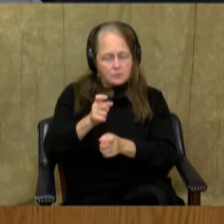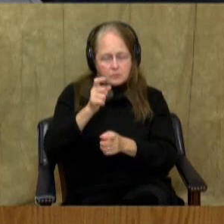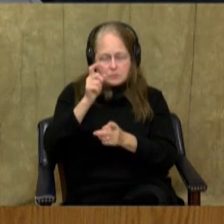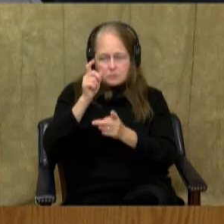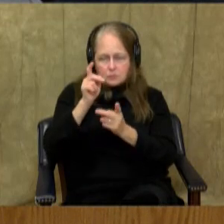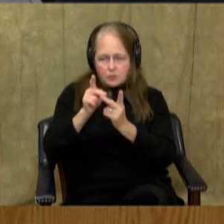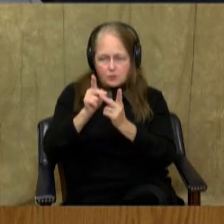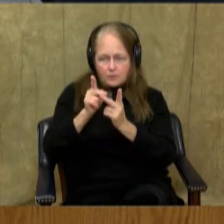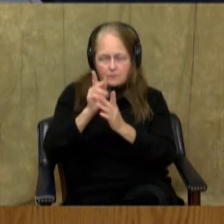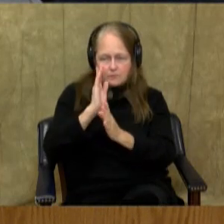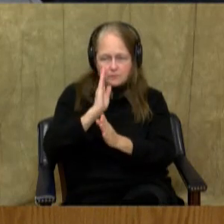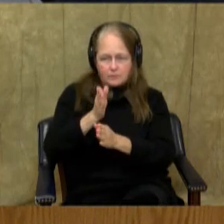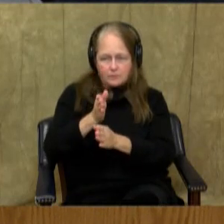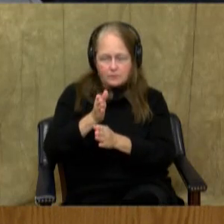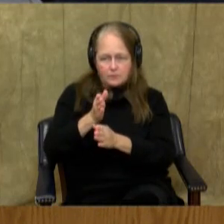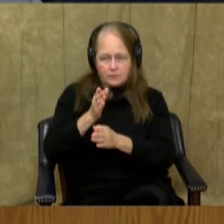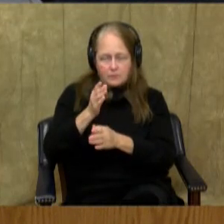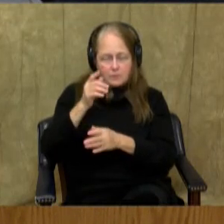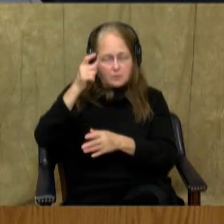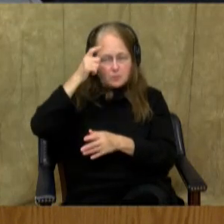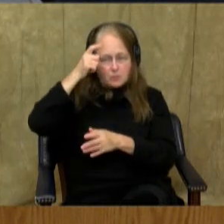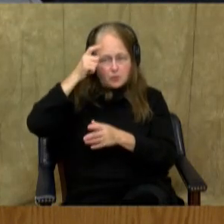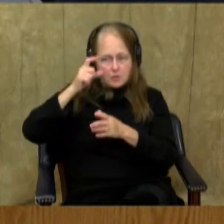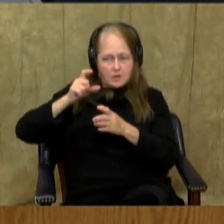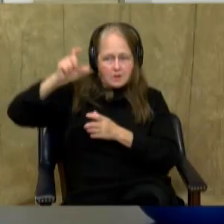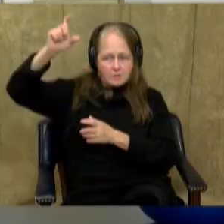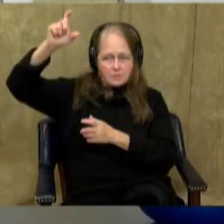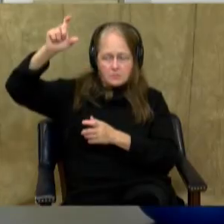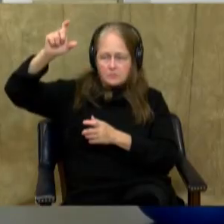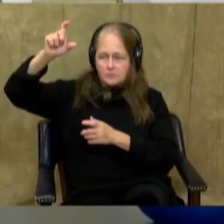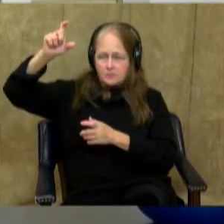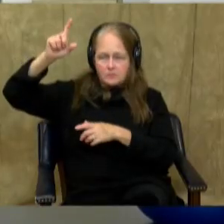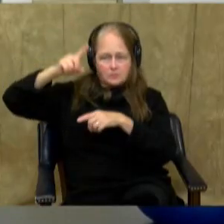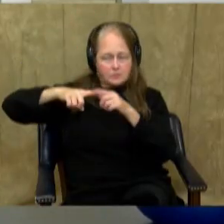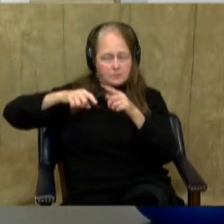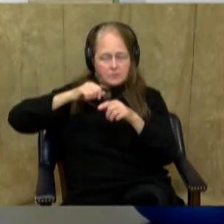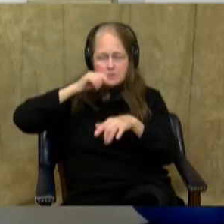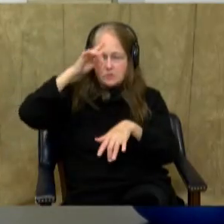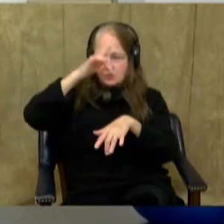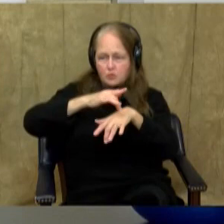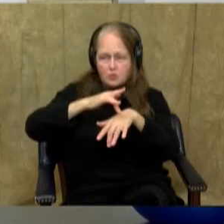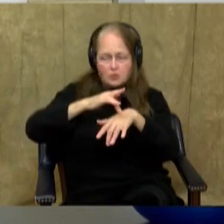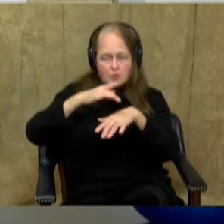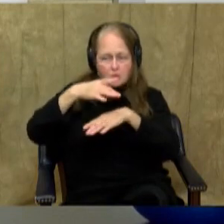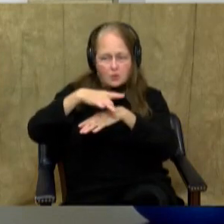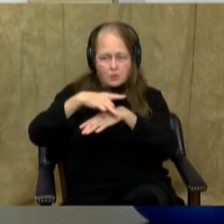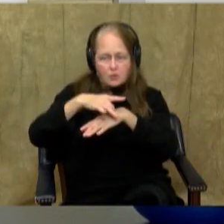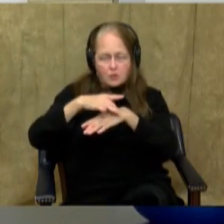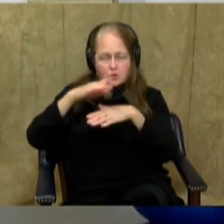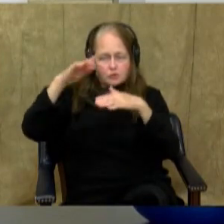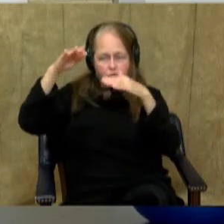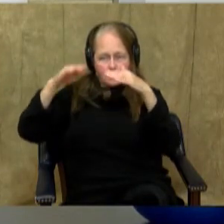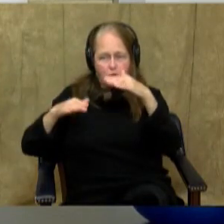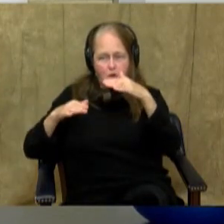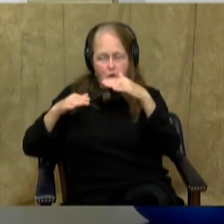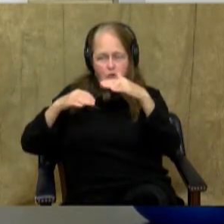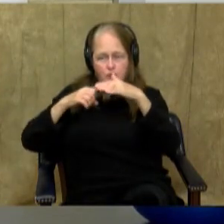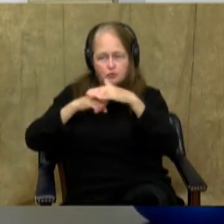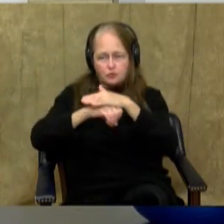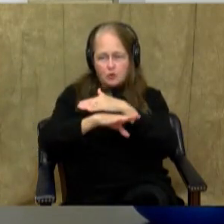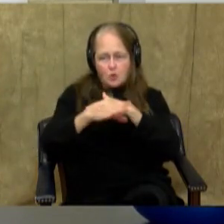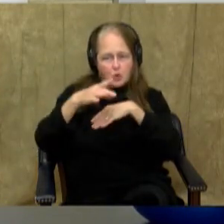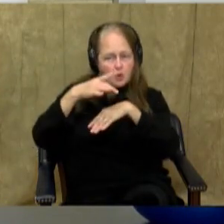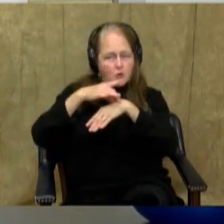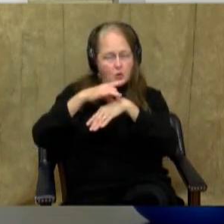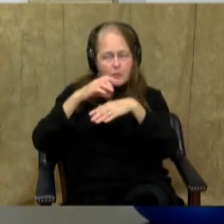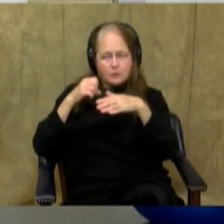position. If the moon is too high, the shadow won't reach Earth. Or if it's too low, Earth's shadow